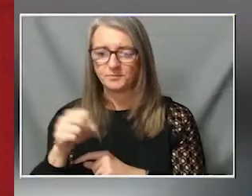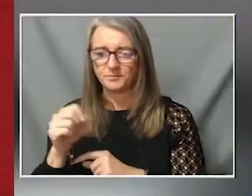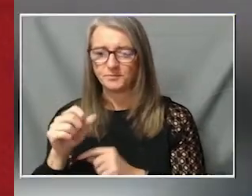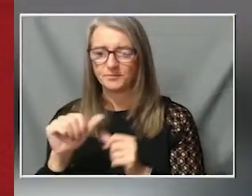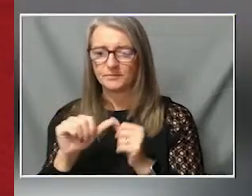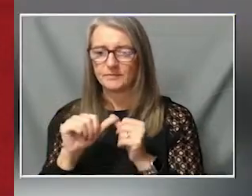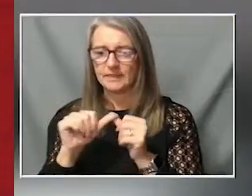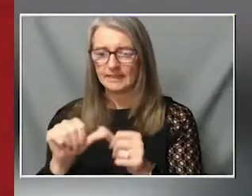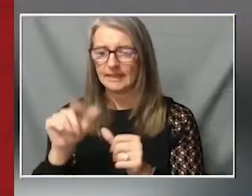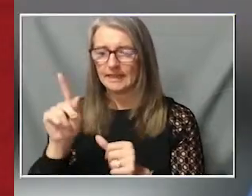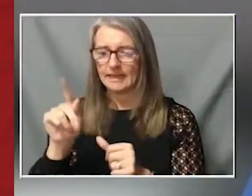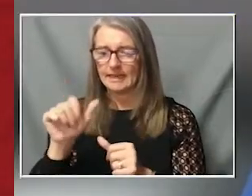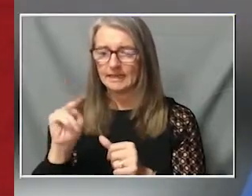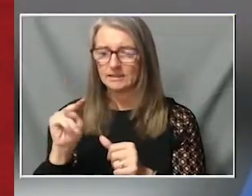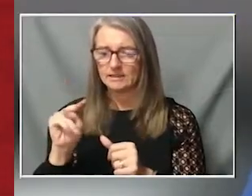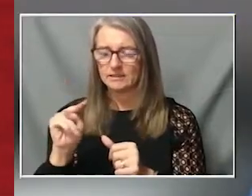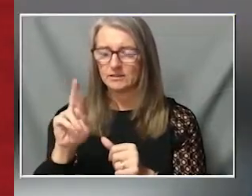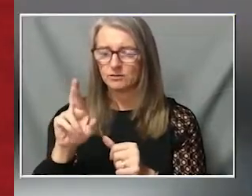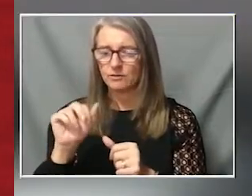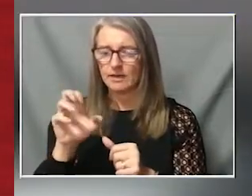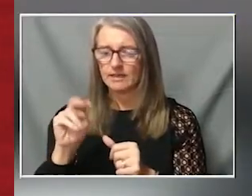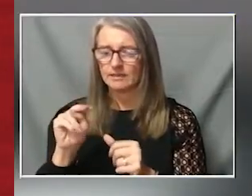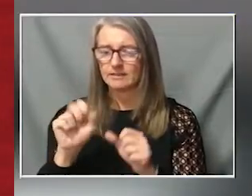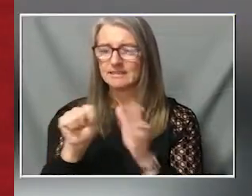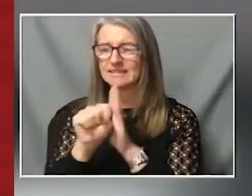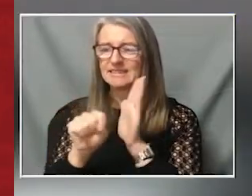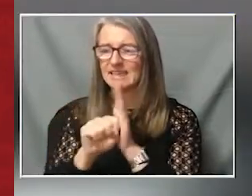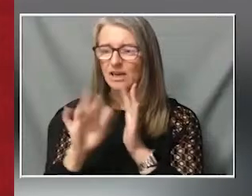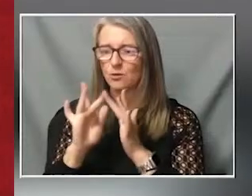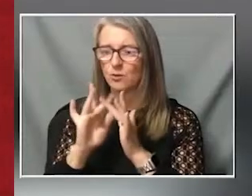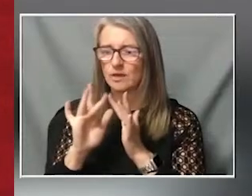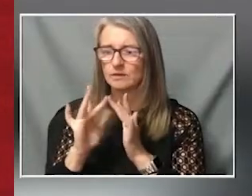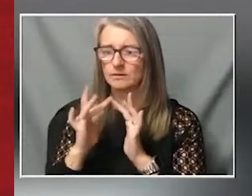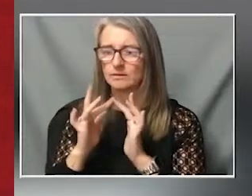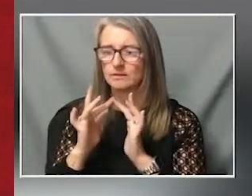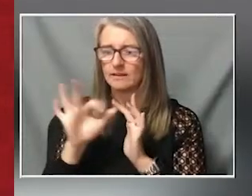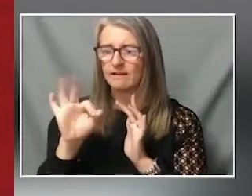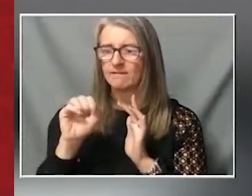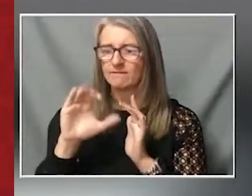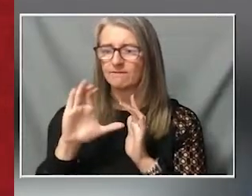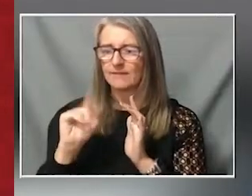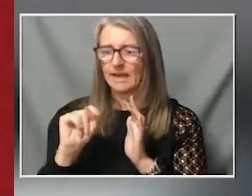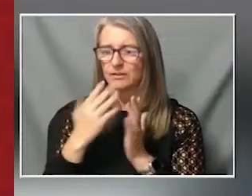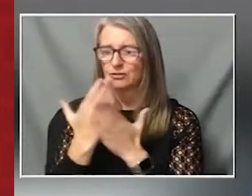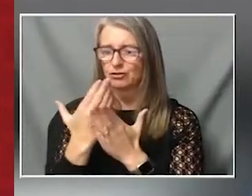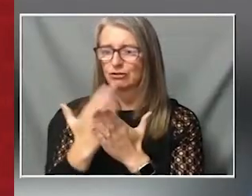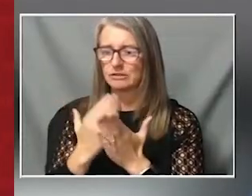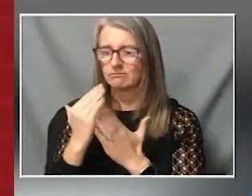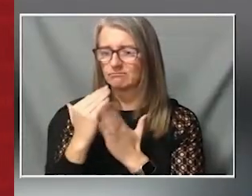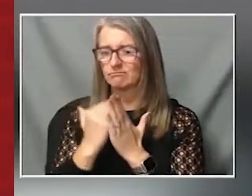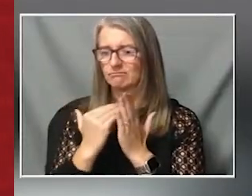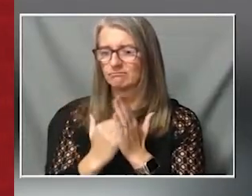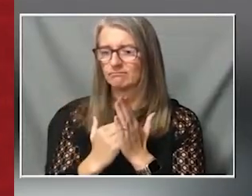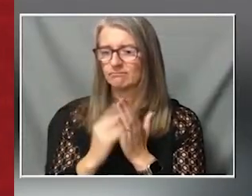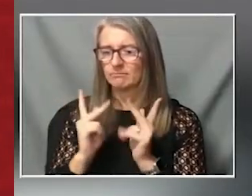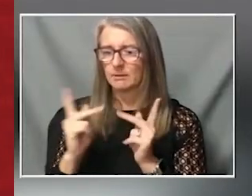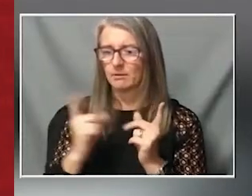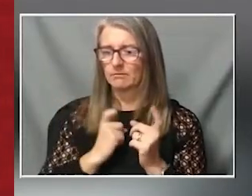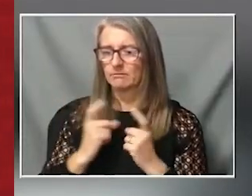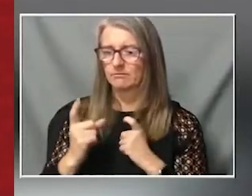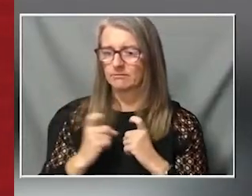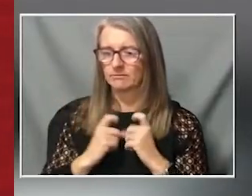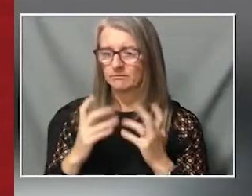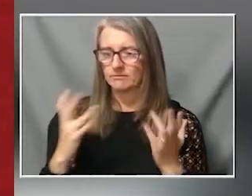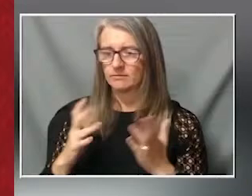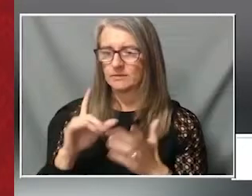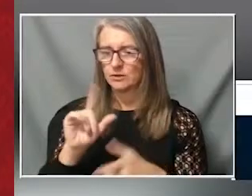on kansasradonprogram.org, our state website, there's a fact sheet subpage. We're getting this question so much